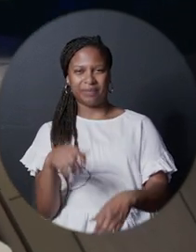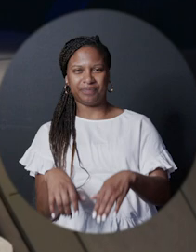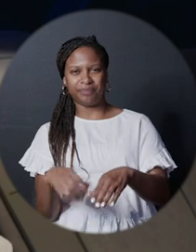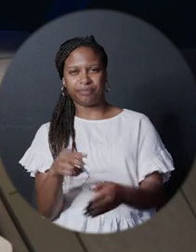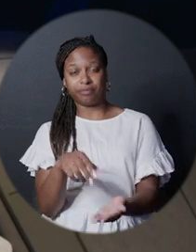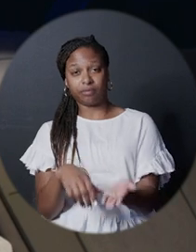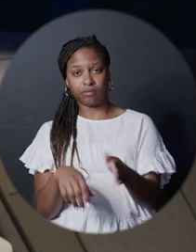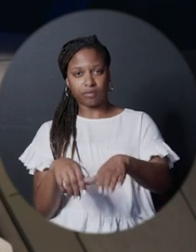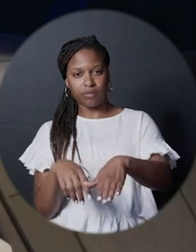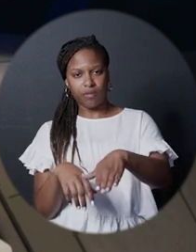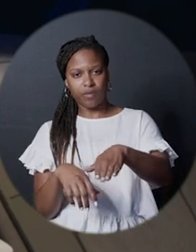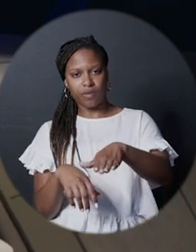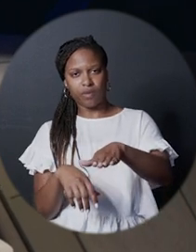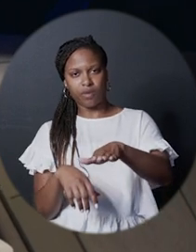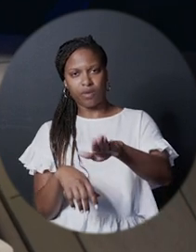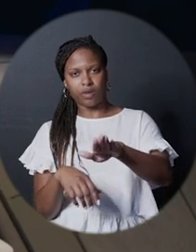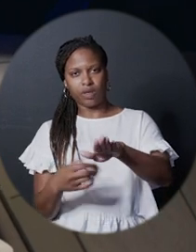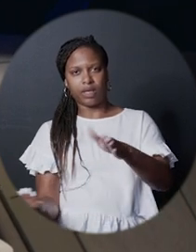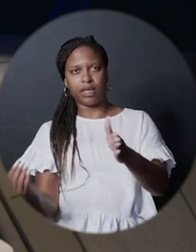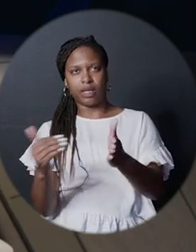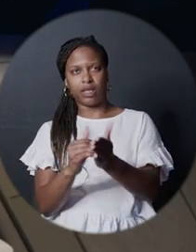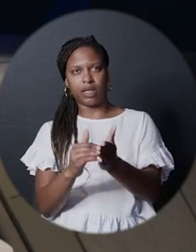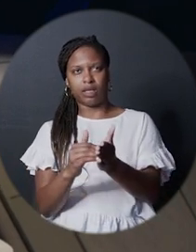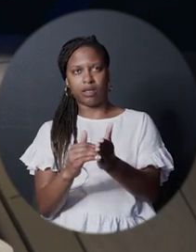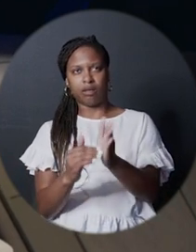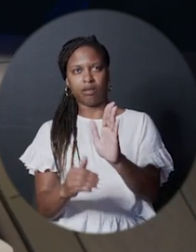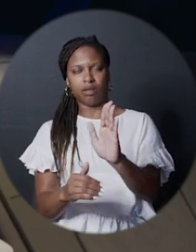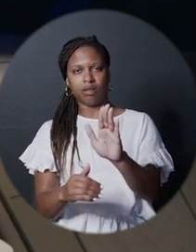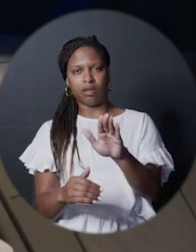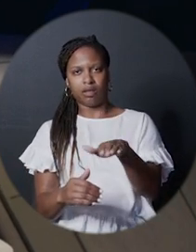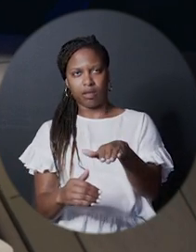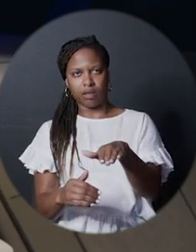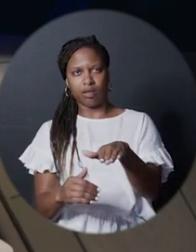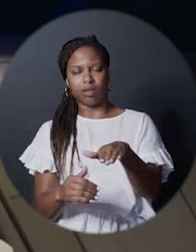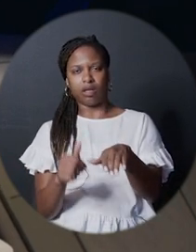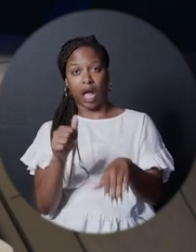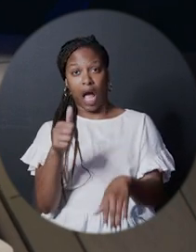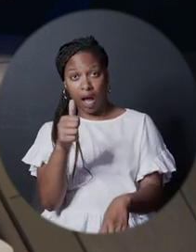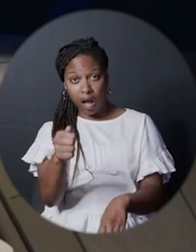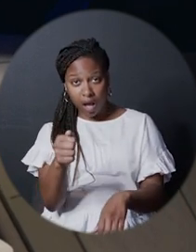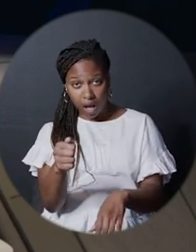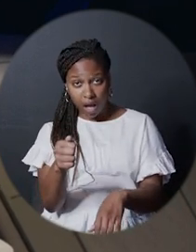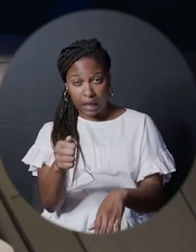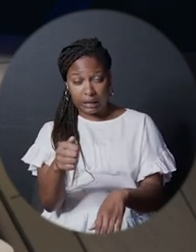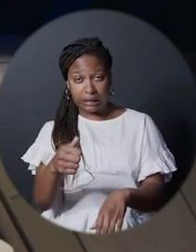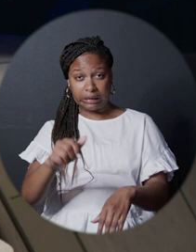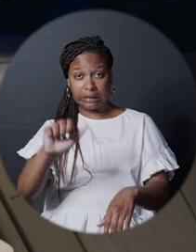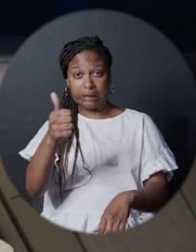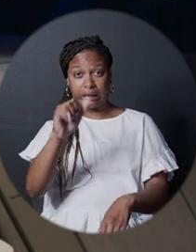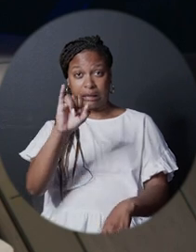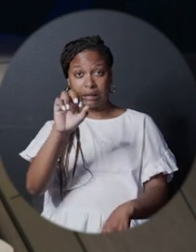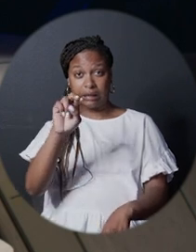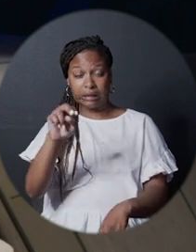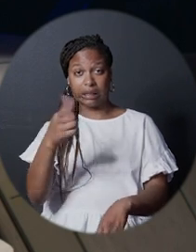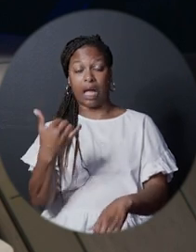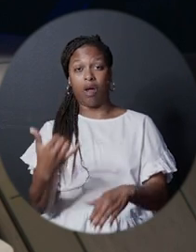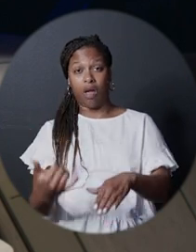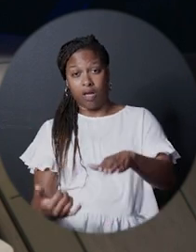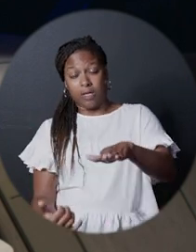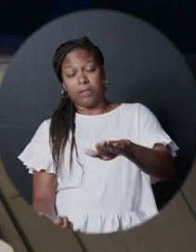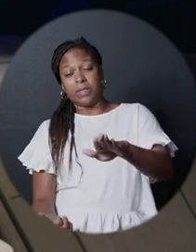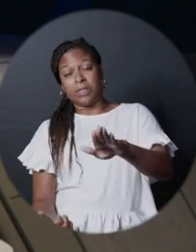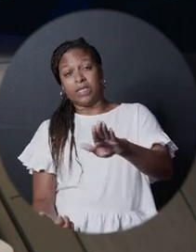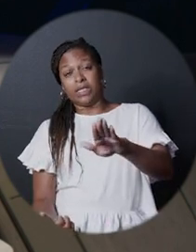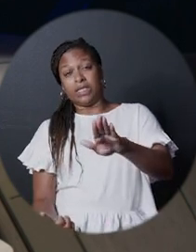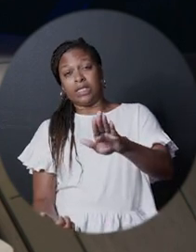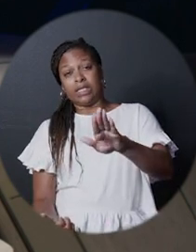being silly. The feet are up, but I'm trying to see if it's working. So I push it again. It's like, so now I keep pushing it. Now it's 10 inches higher than it really